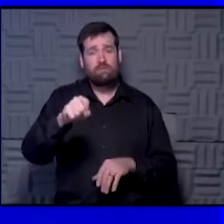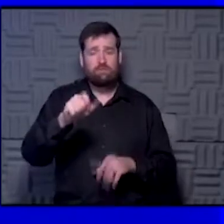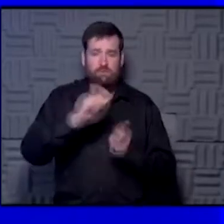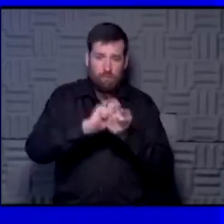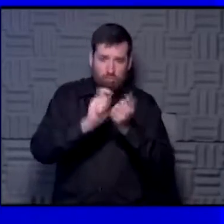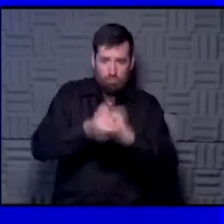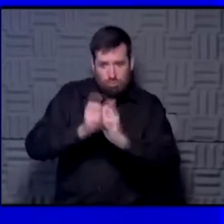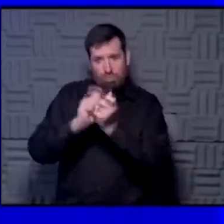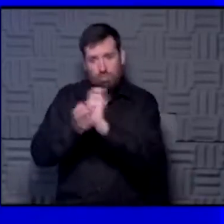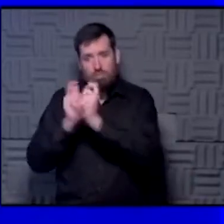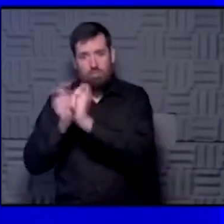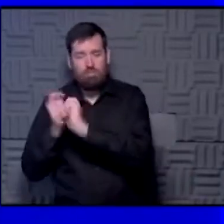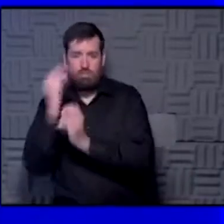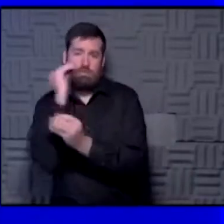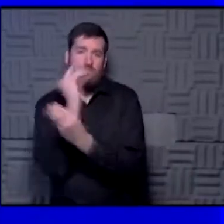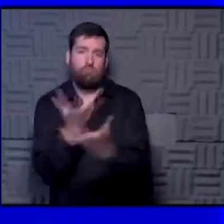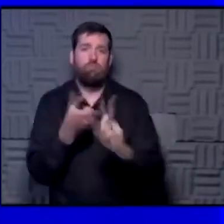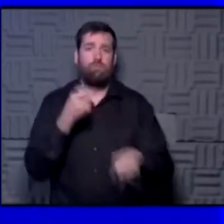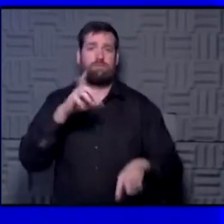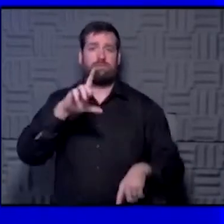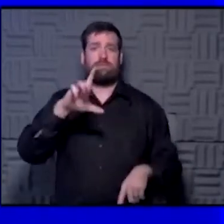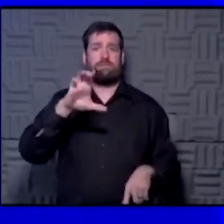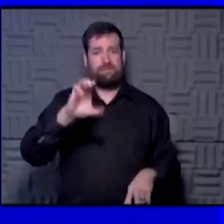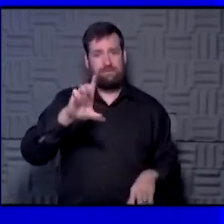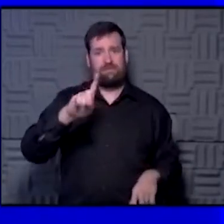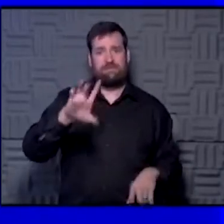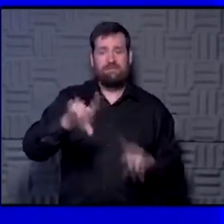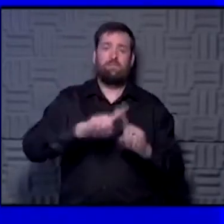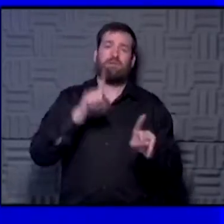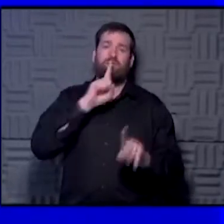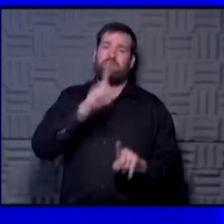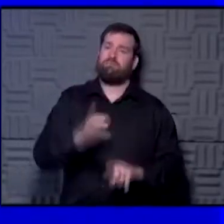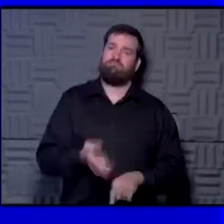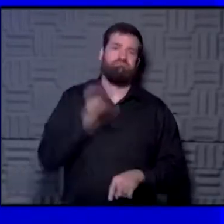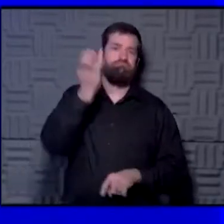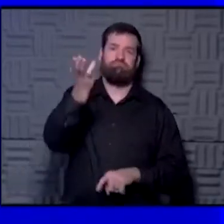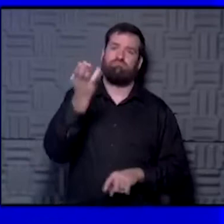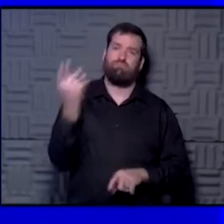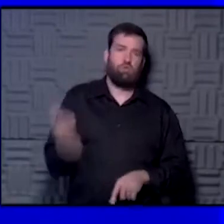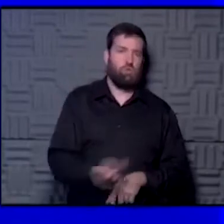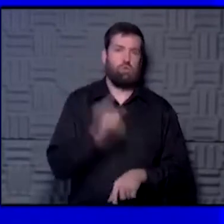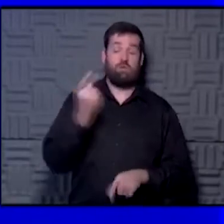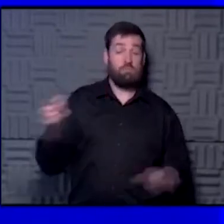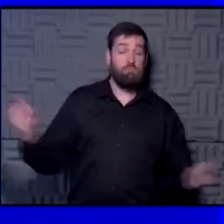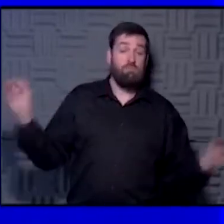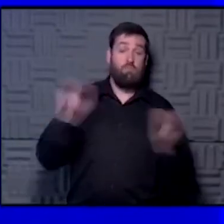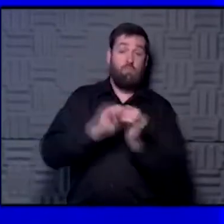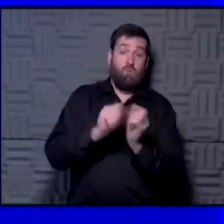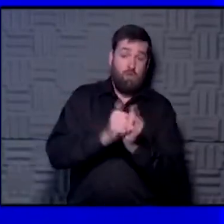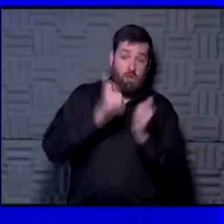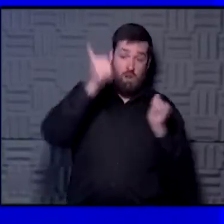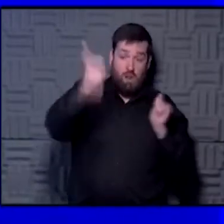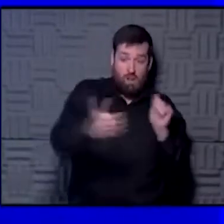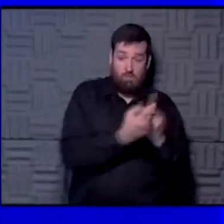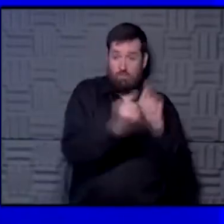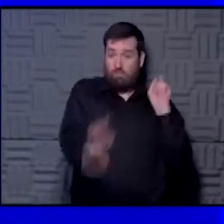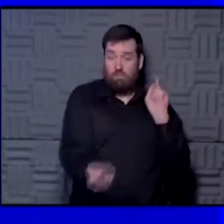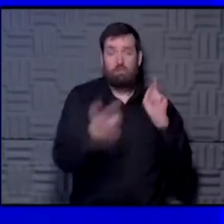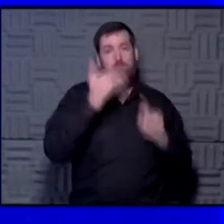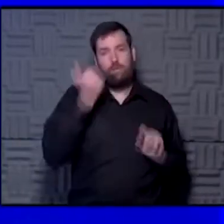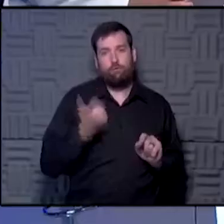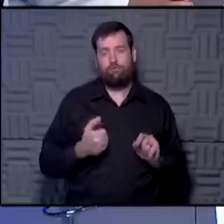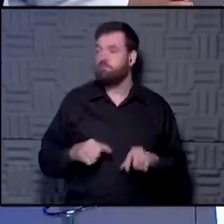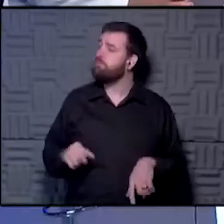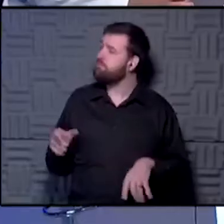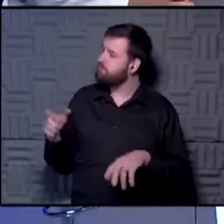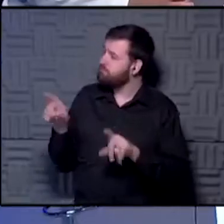retractions and new things from the CDC, but that guidance really hasn't changed. We've always promoted further apart is much better than closer. And